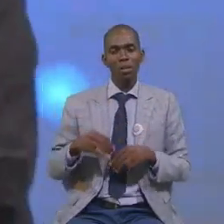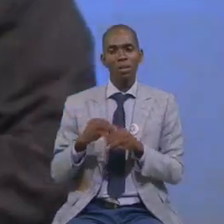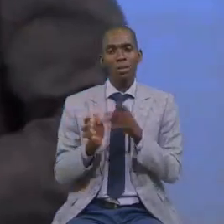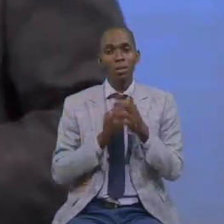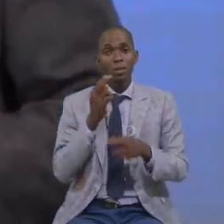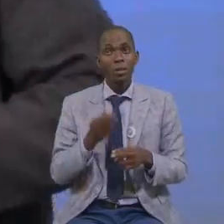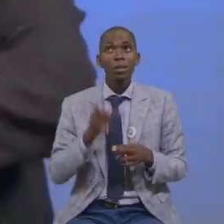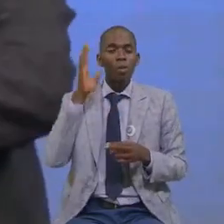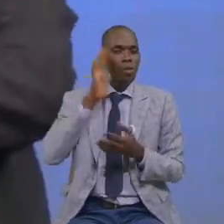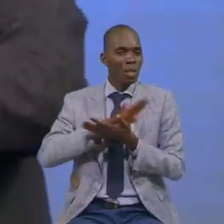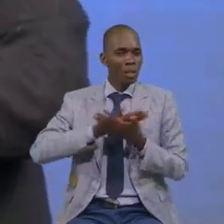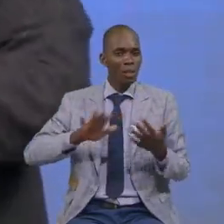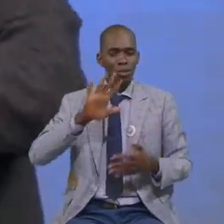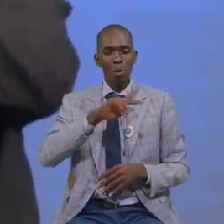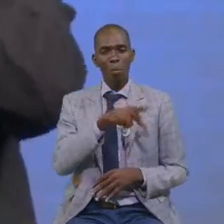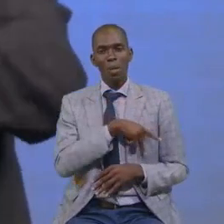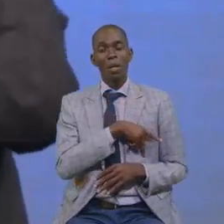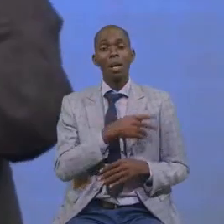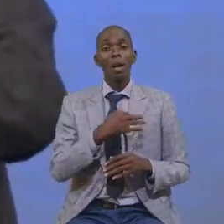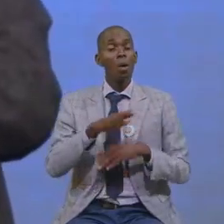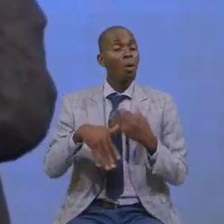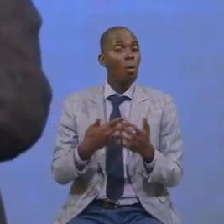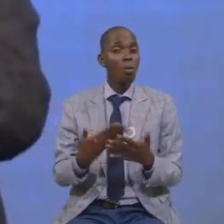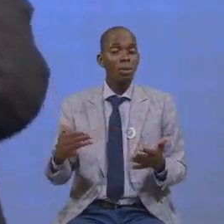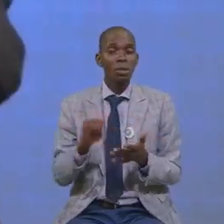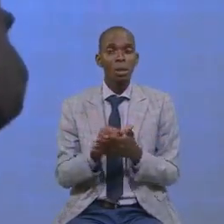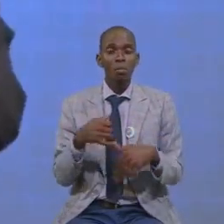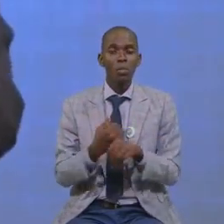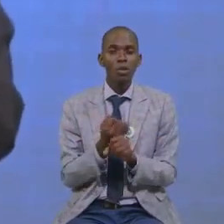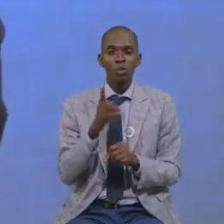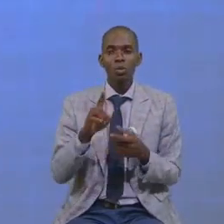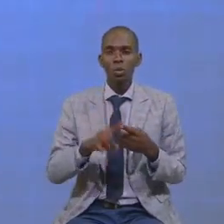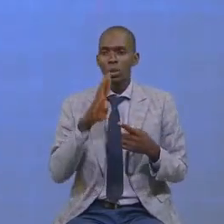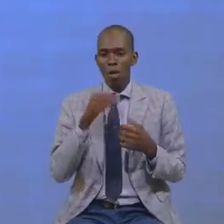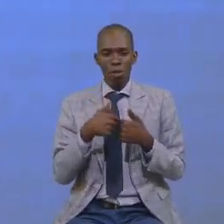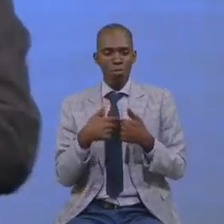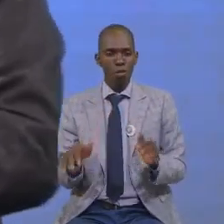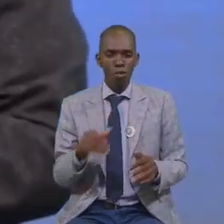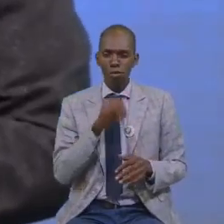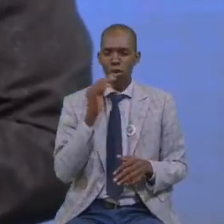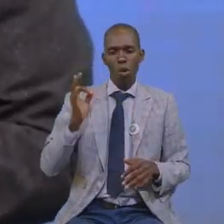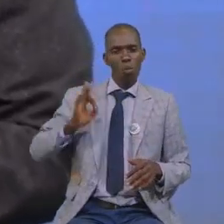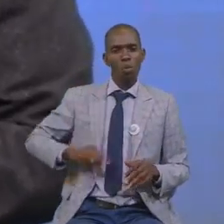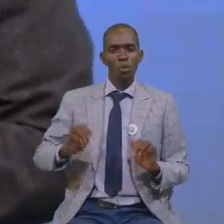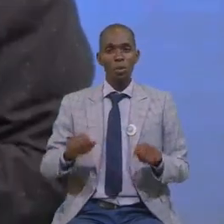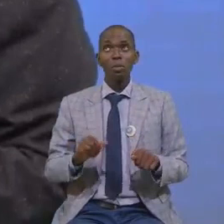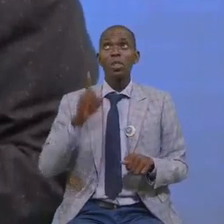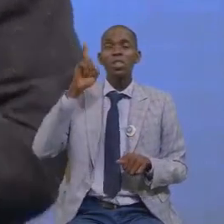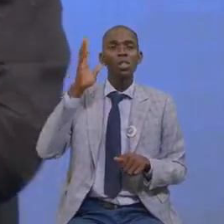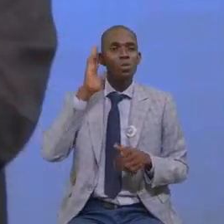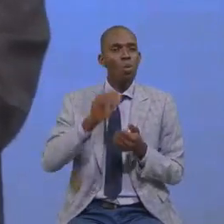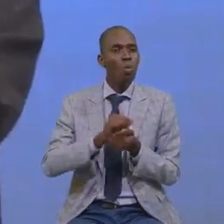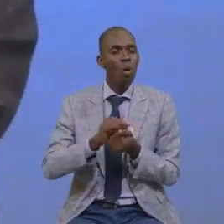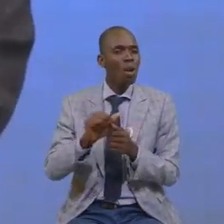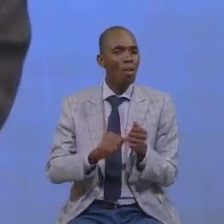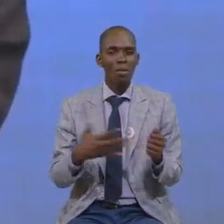and all those things that make you prodigal, unprofitable. You wash everything